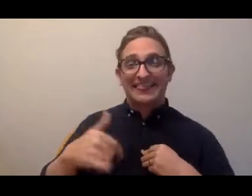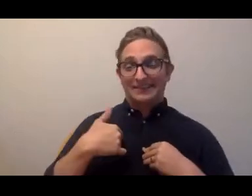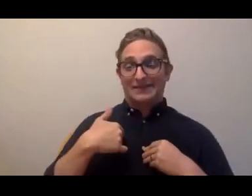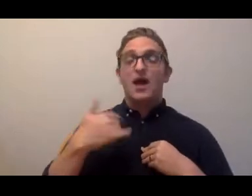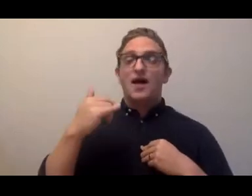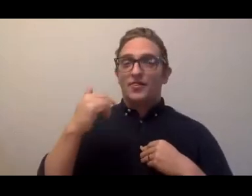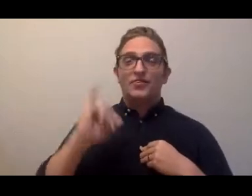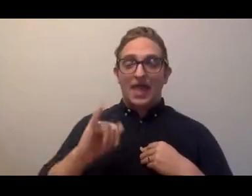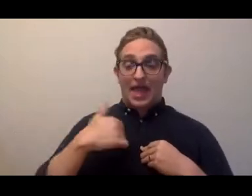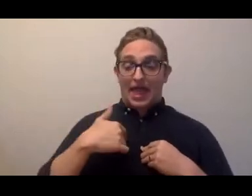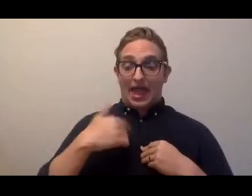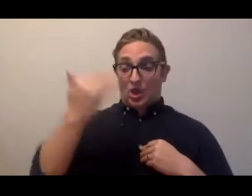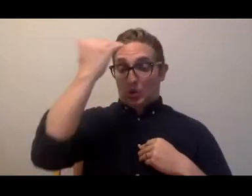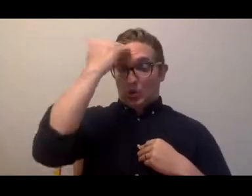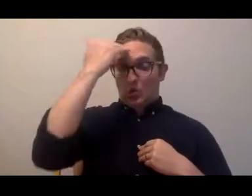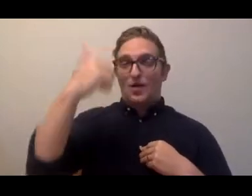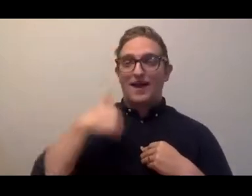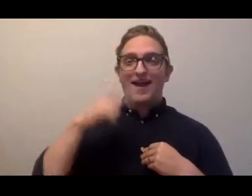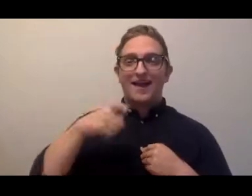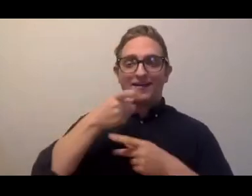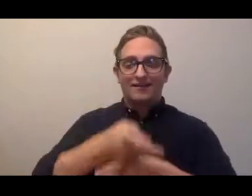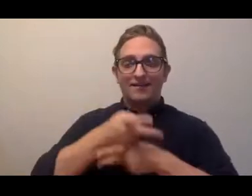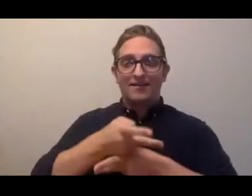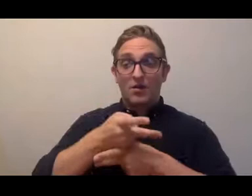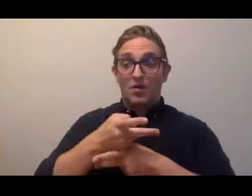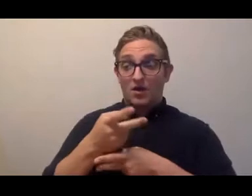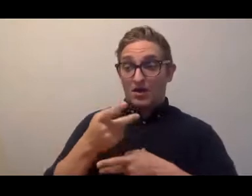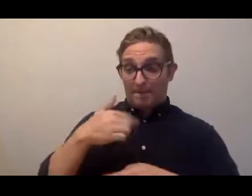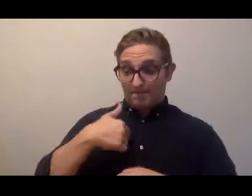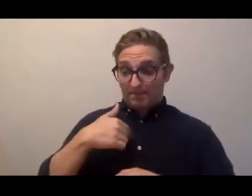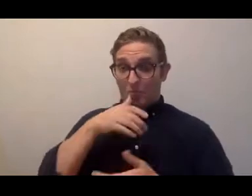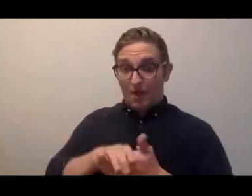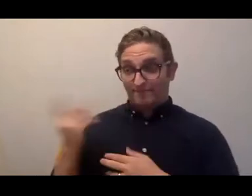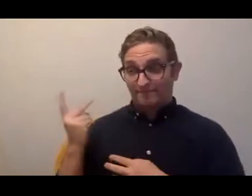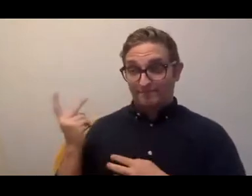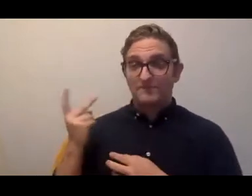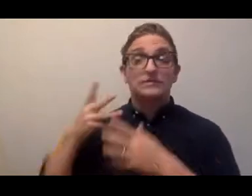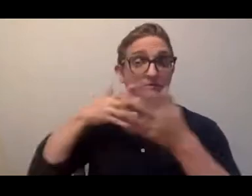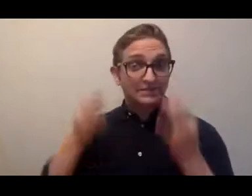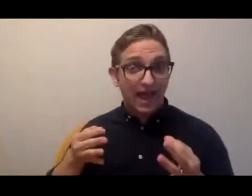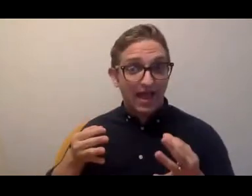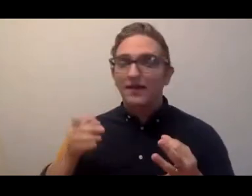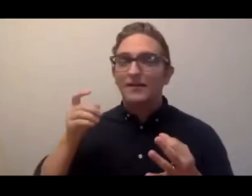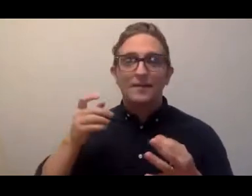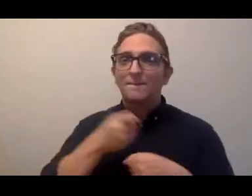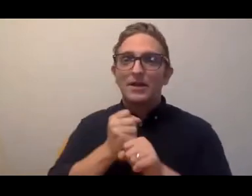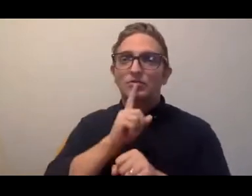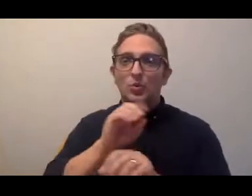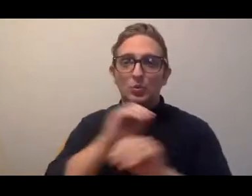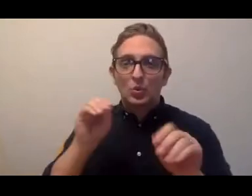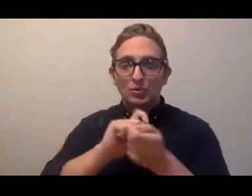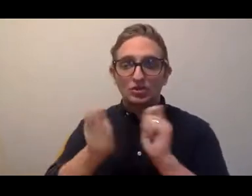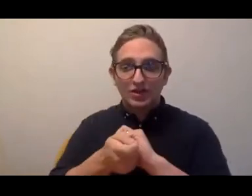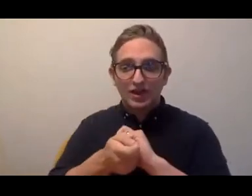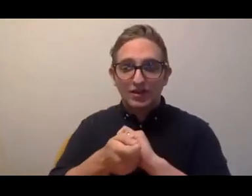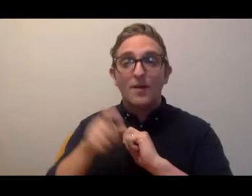sure I don't make decisions. Once me and my wife have made a decision, I don't change that without